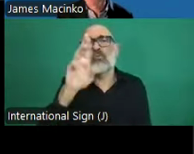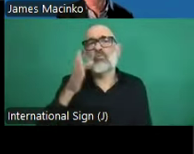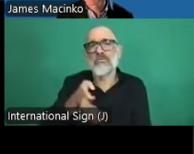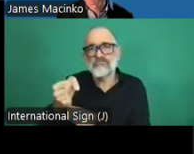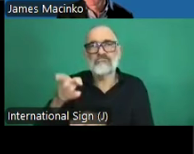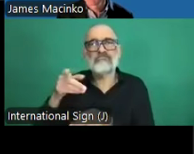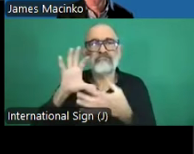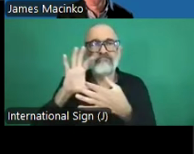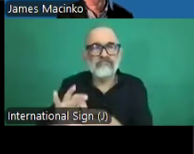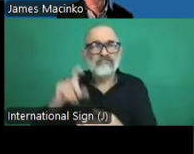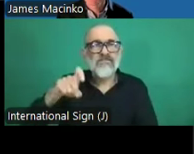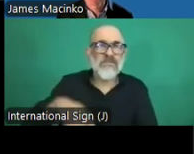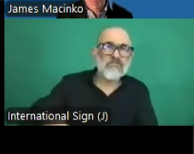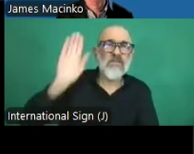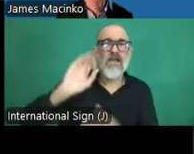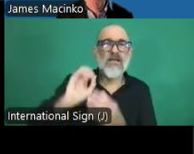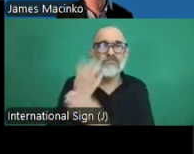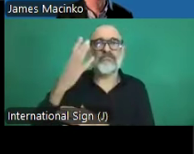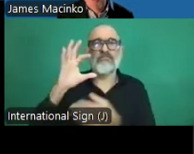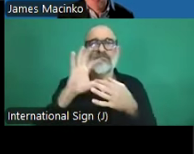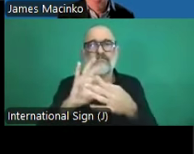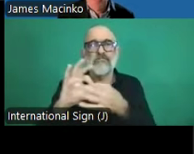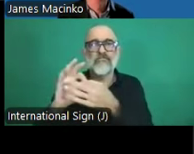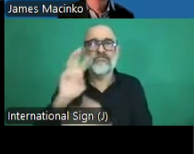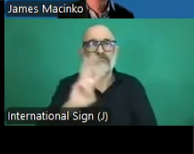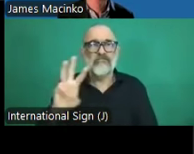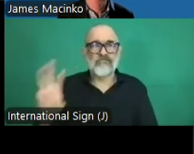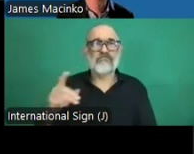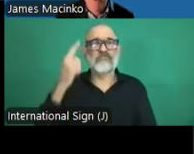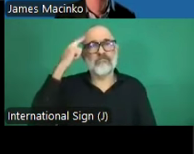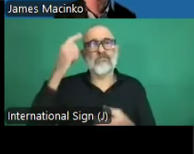fundamental causes of illness and inequalities.